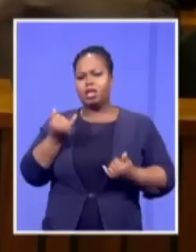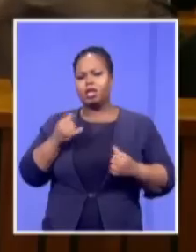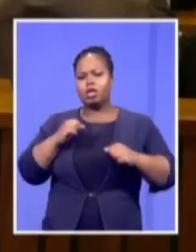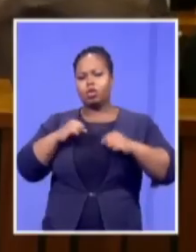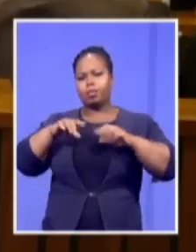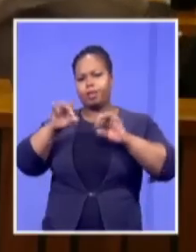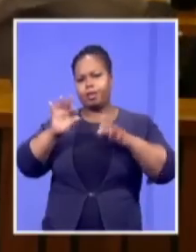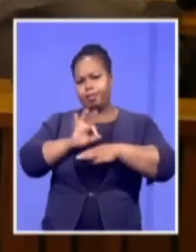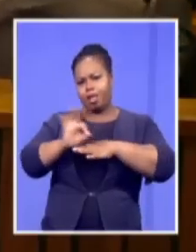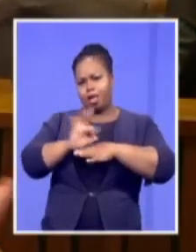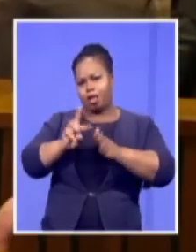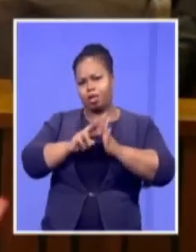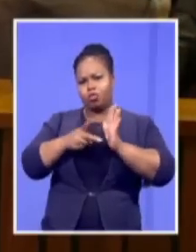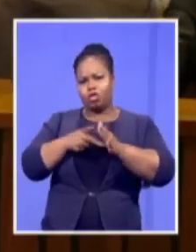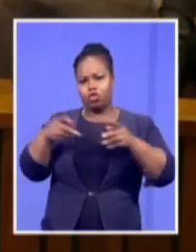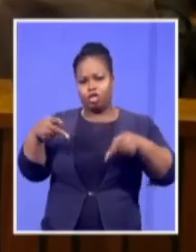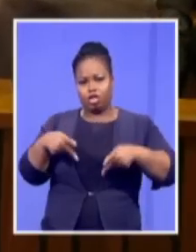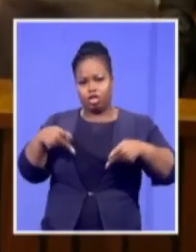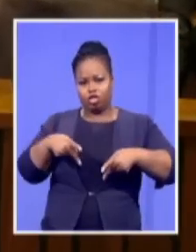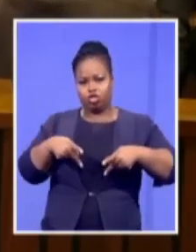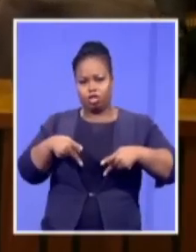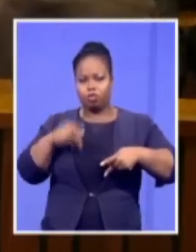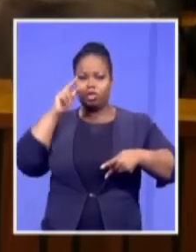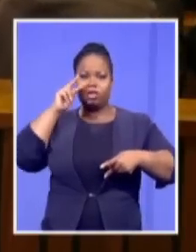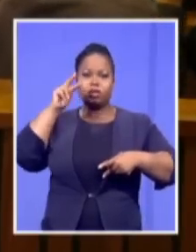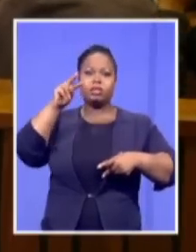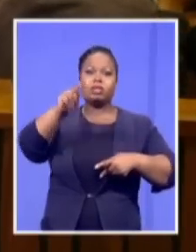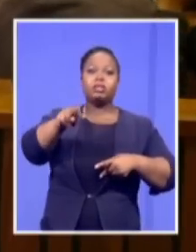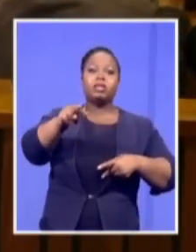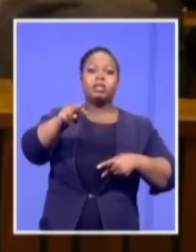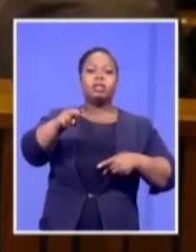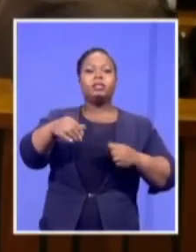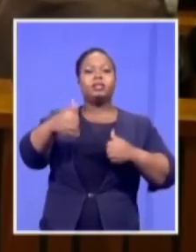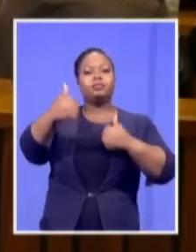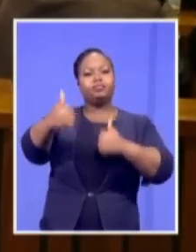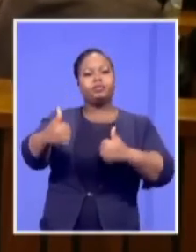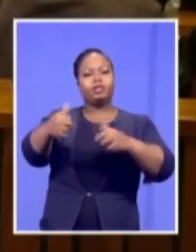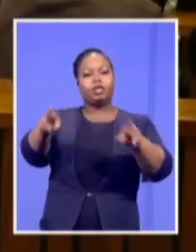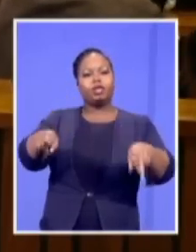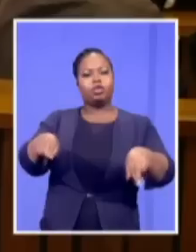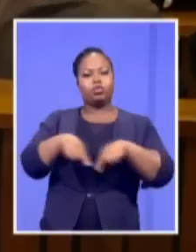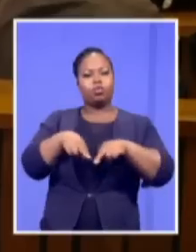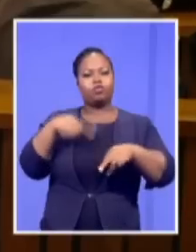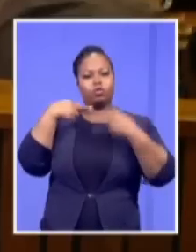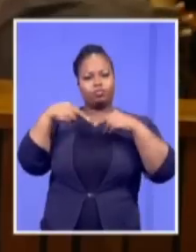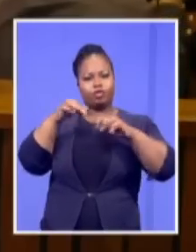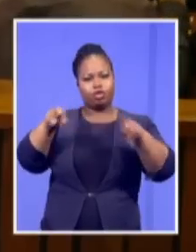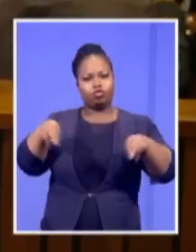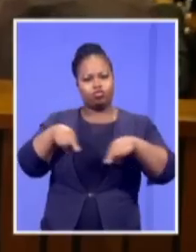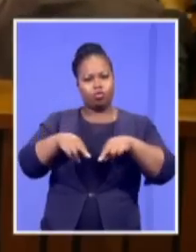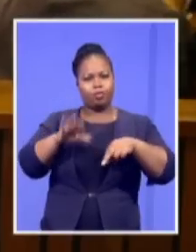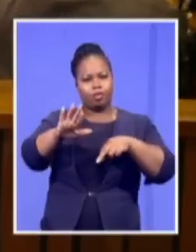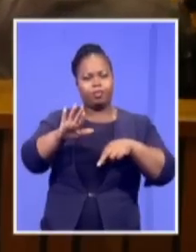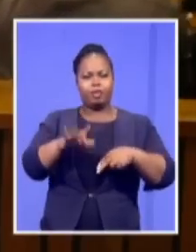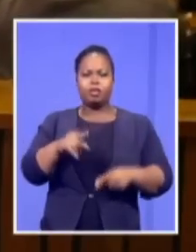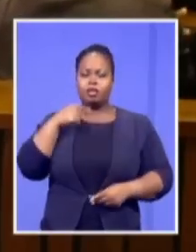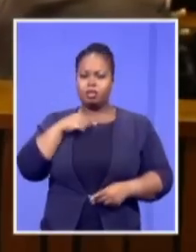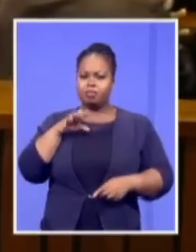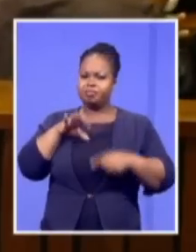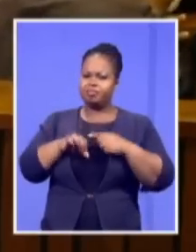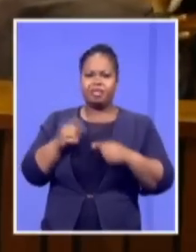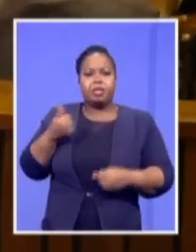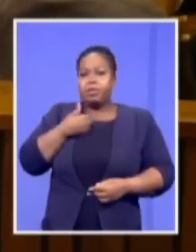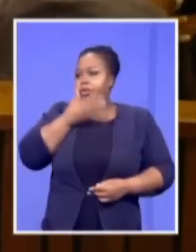As you go through the kitchen, you'd also be able to see the dining room. He says at the time, what they could deduce was that they didn't